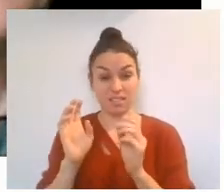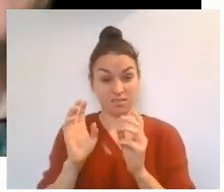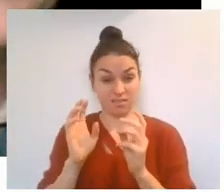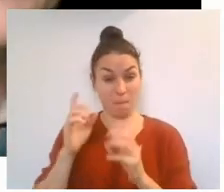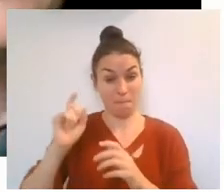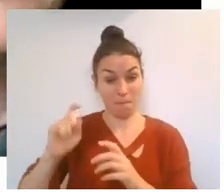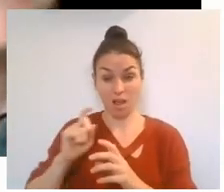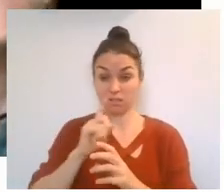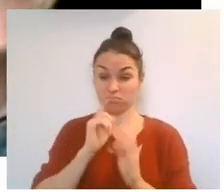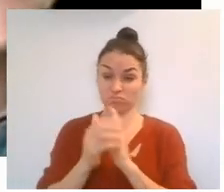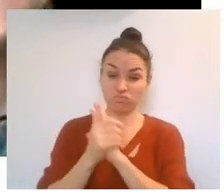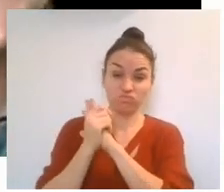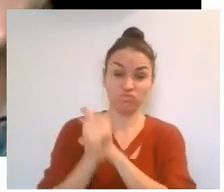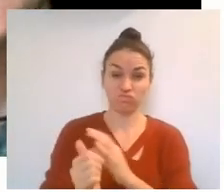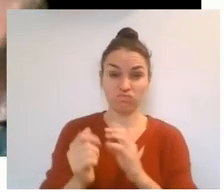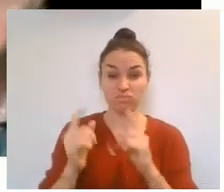No.